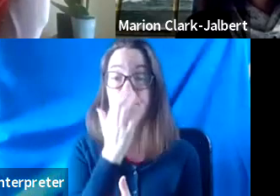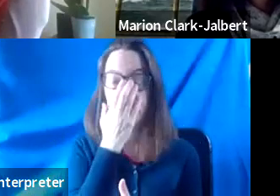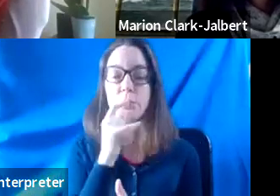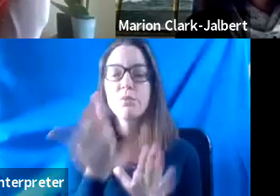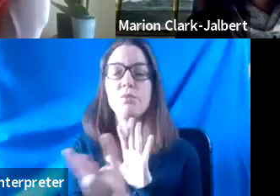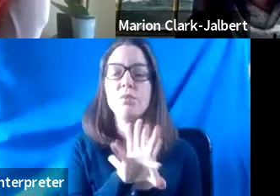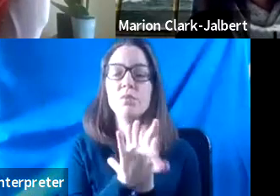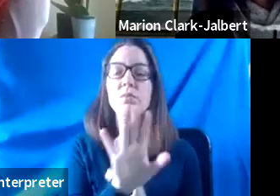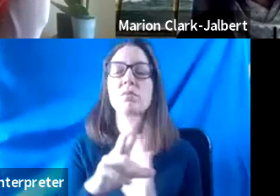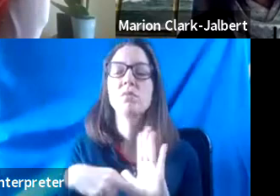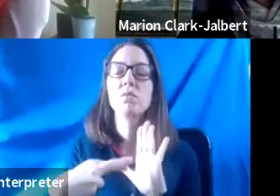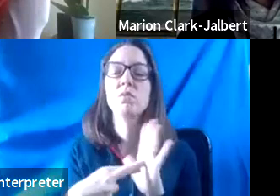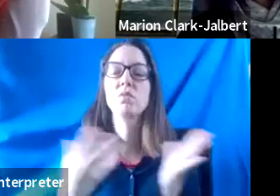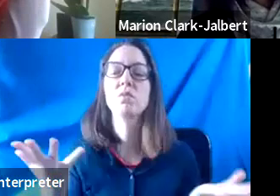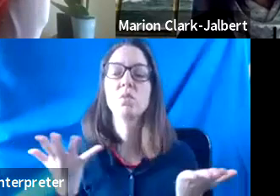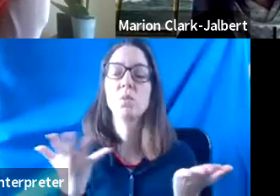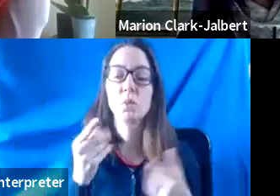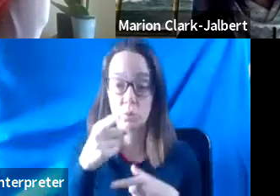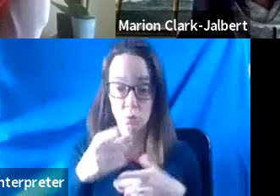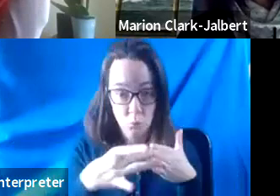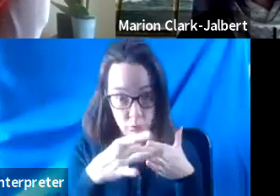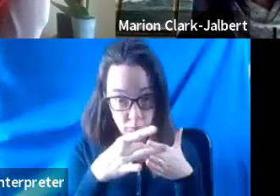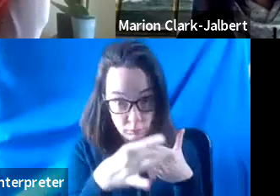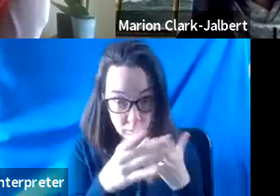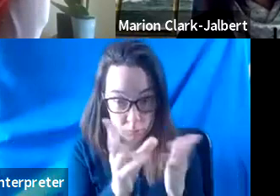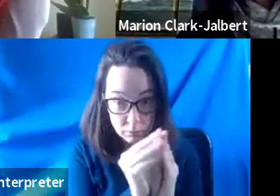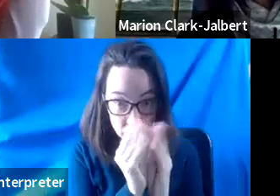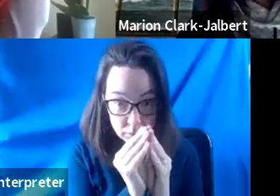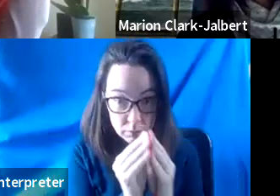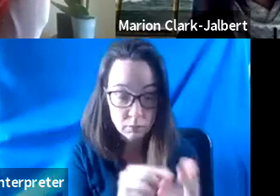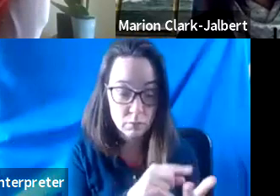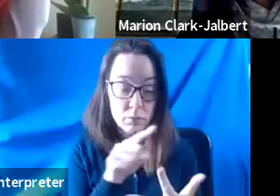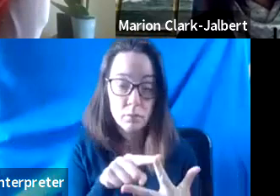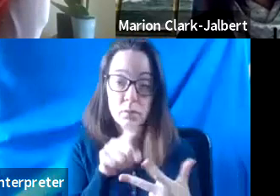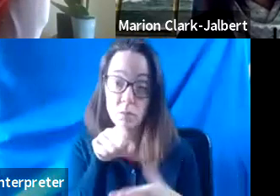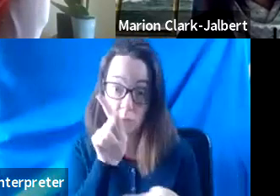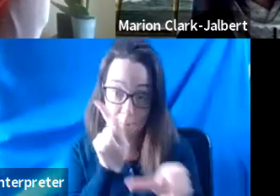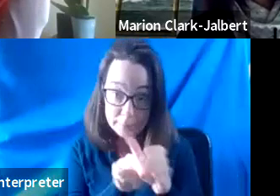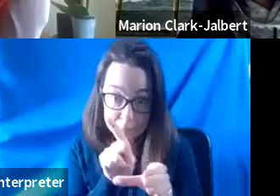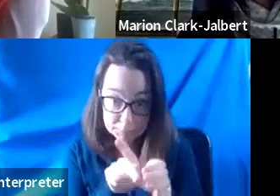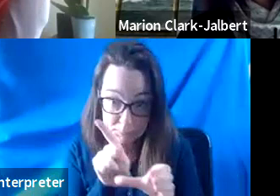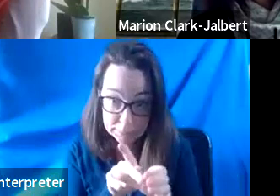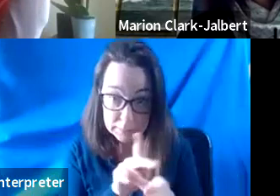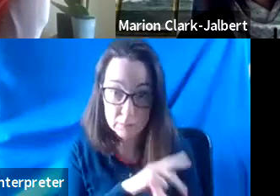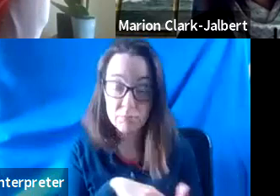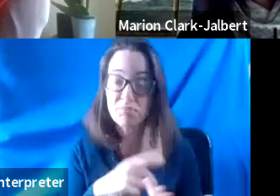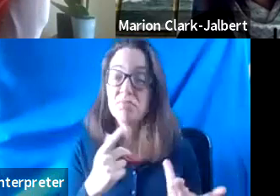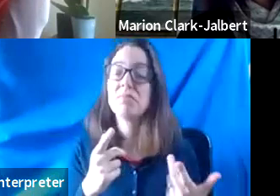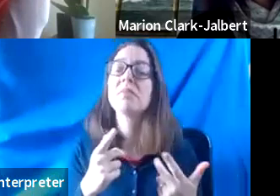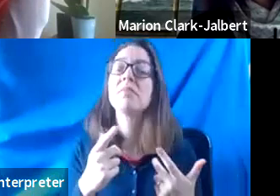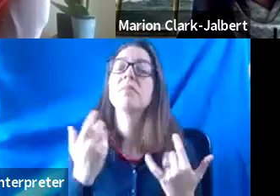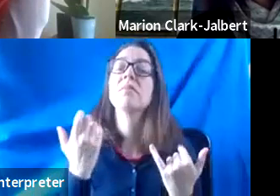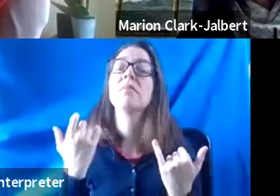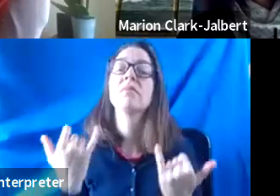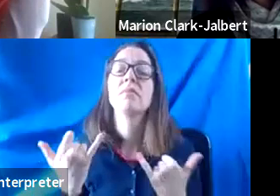people attending this meeting? But sort of pick what you want your position to be that makes sense for you. And then think about how can you use the